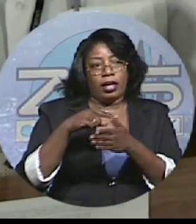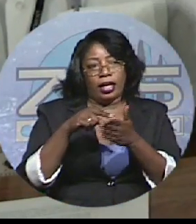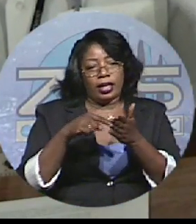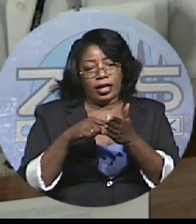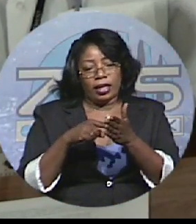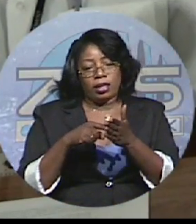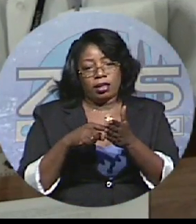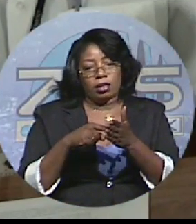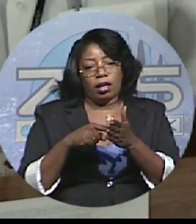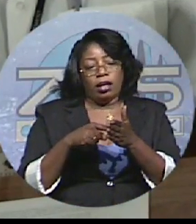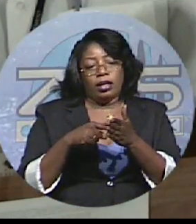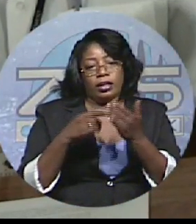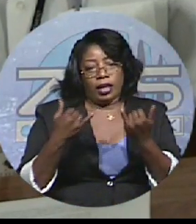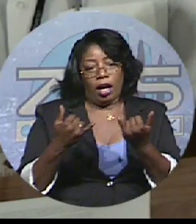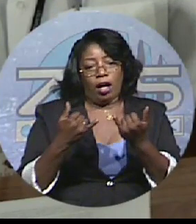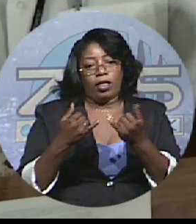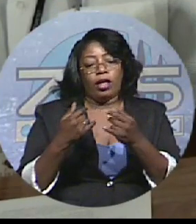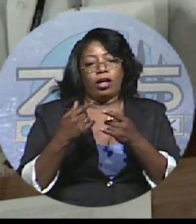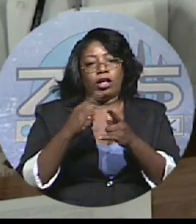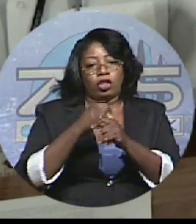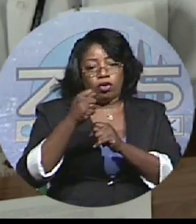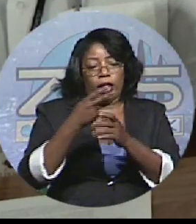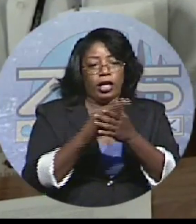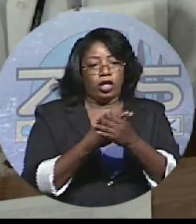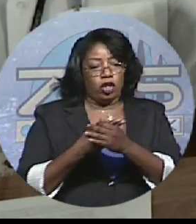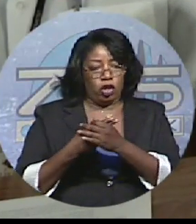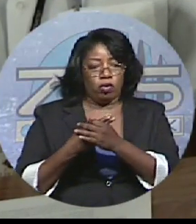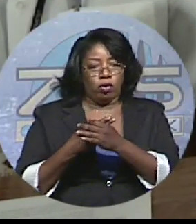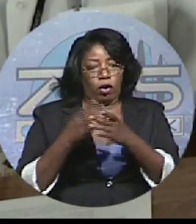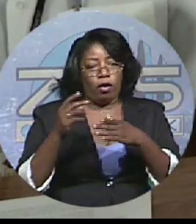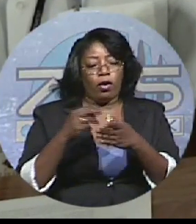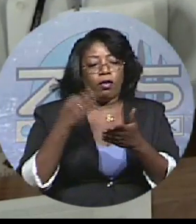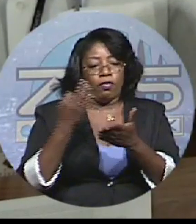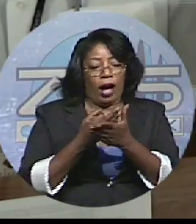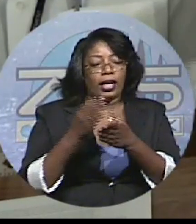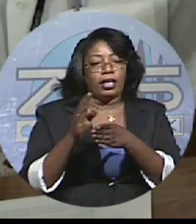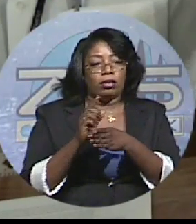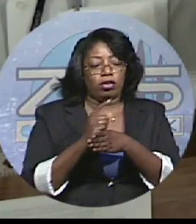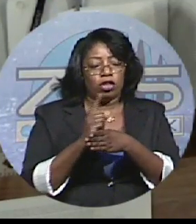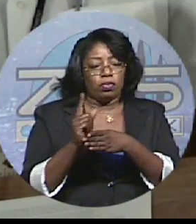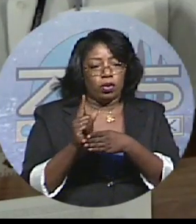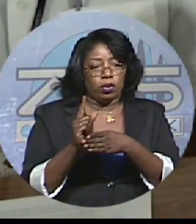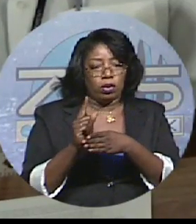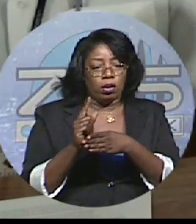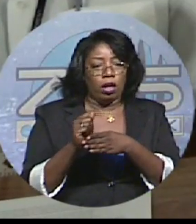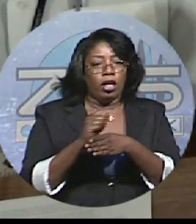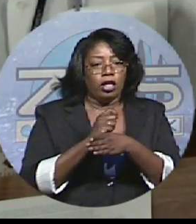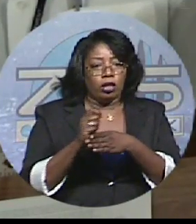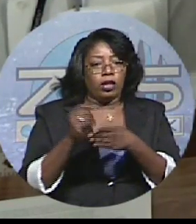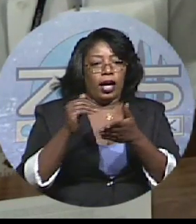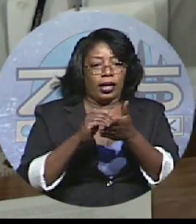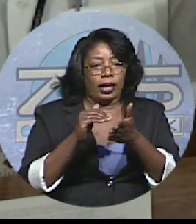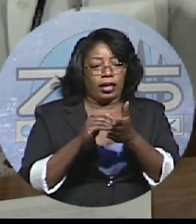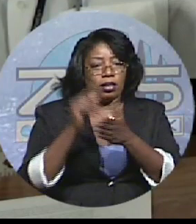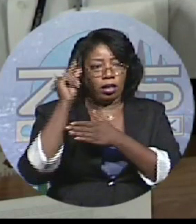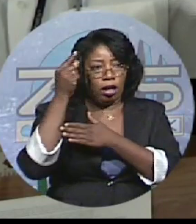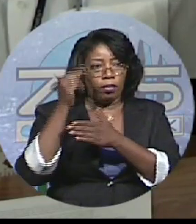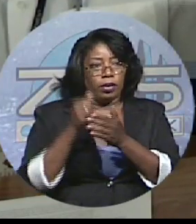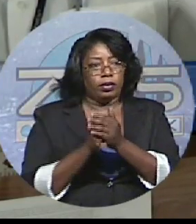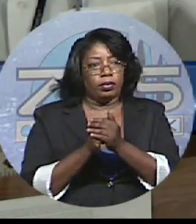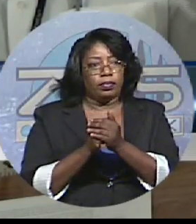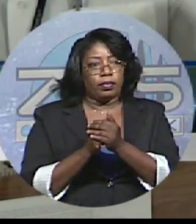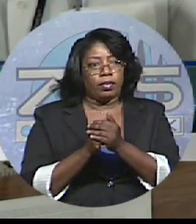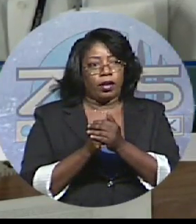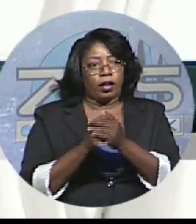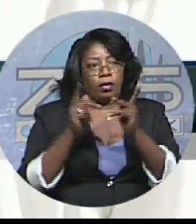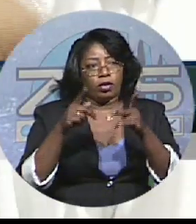the union to file a trade dispute with the Department of Labor. In July 2015, the staff of both departments were paid for